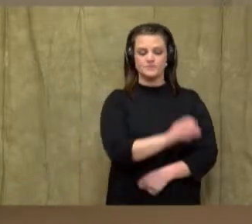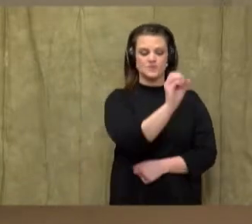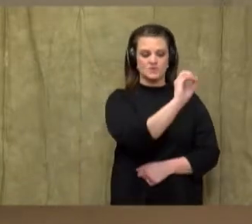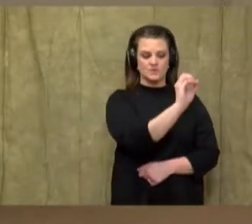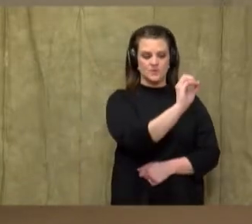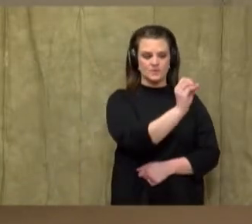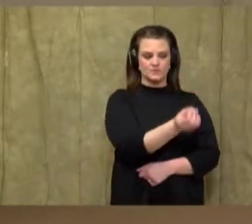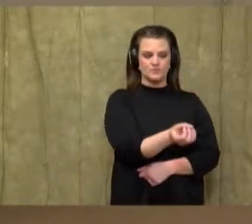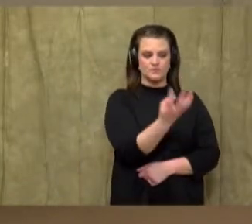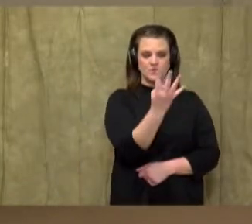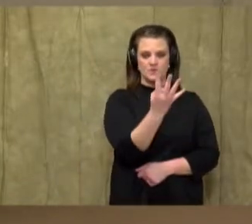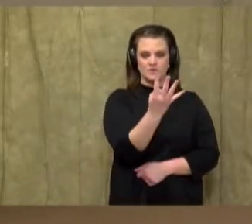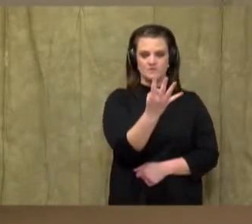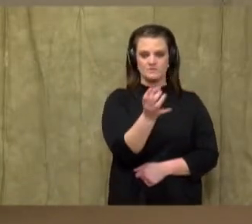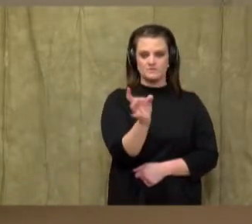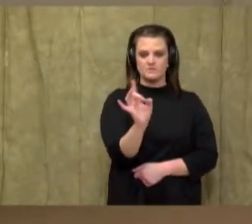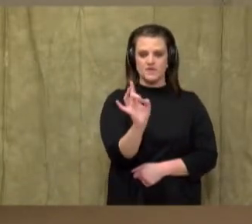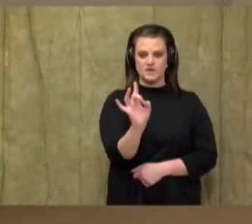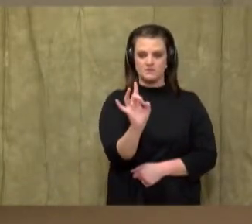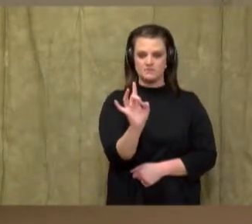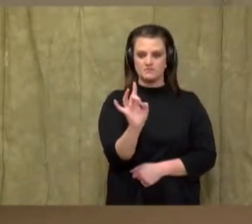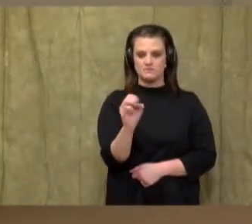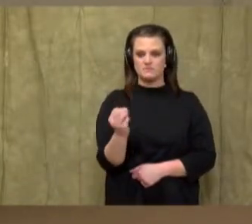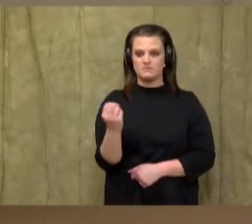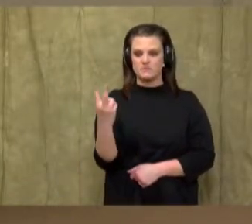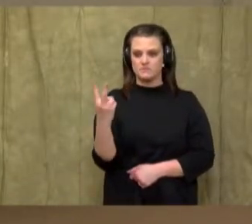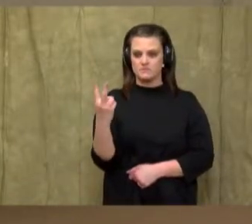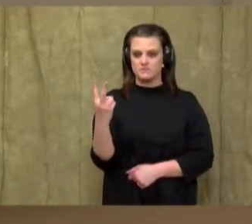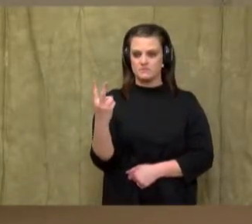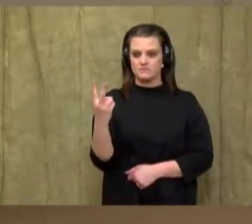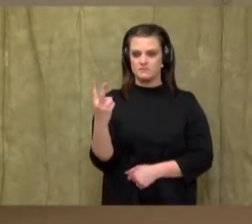4, 8, 12,